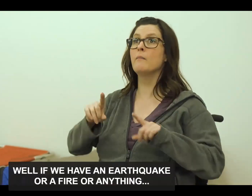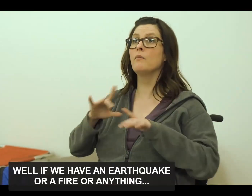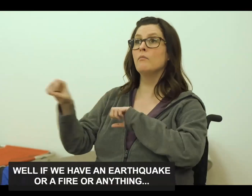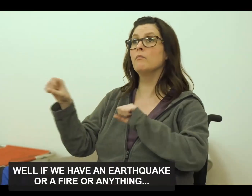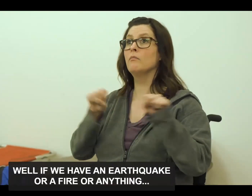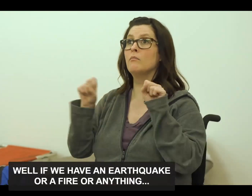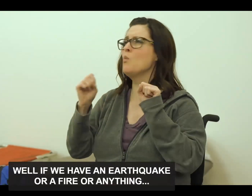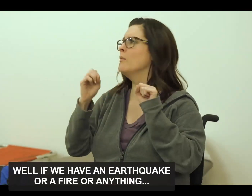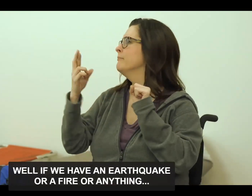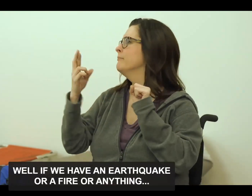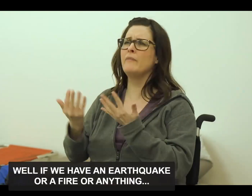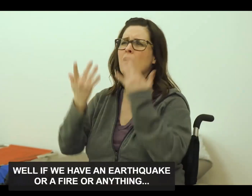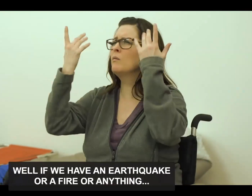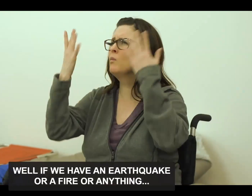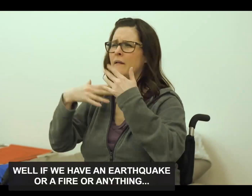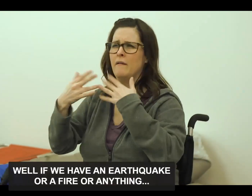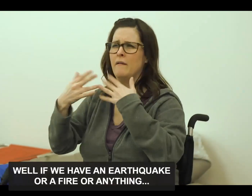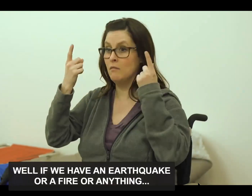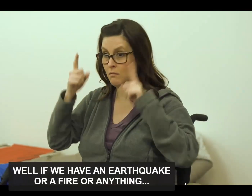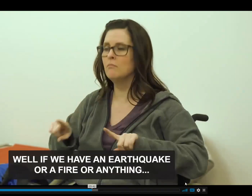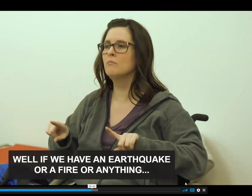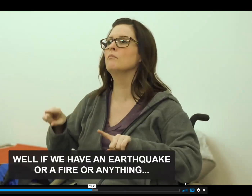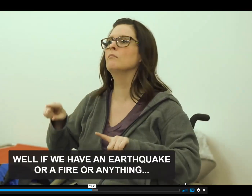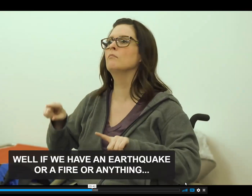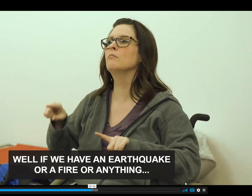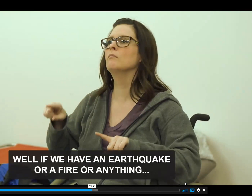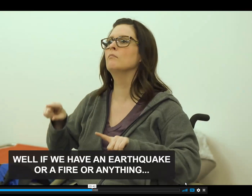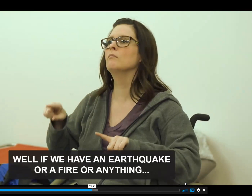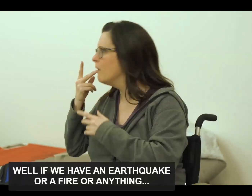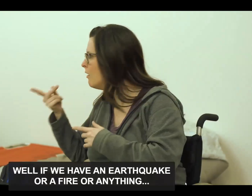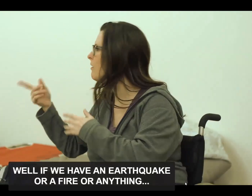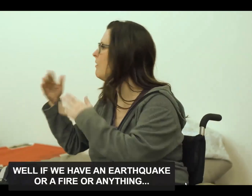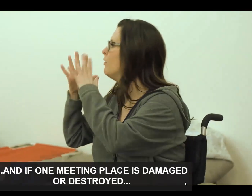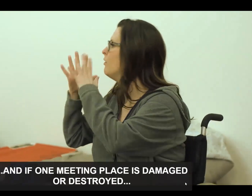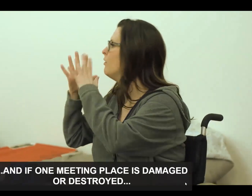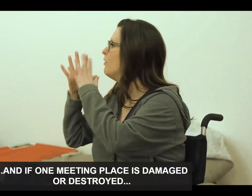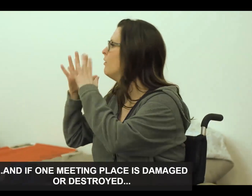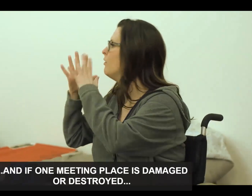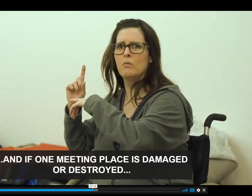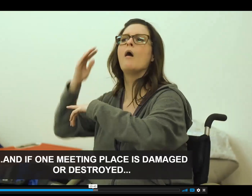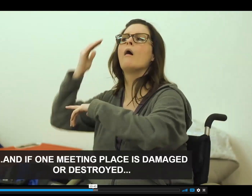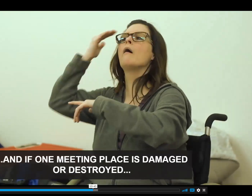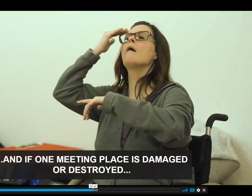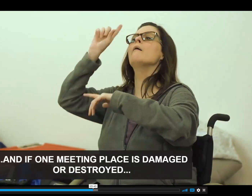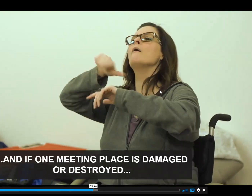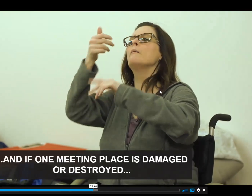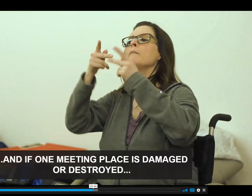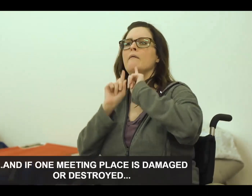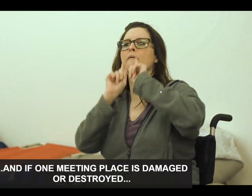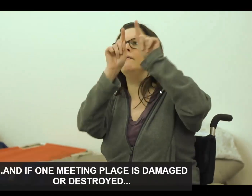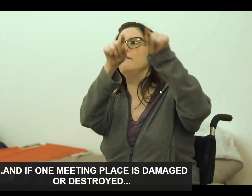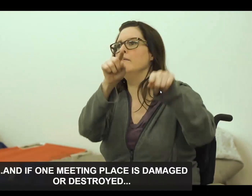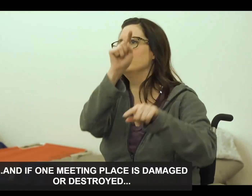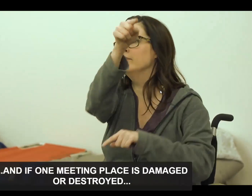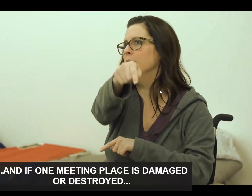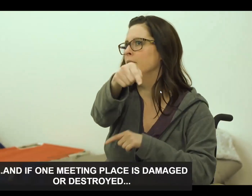Well, if we have an earthquake or a fire or anything, and if one meeting place is damaged or destroyed,